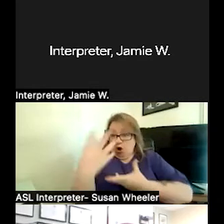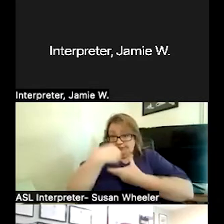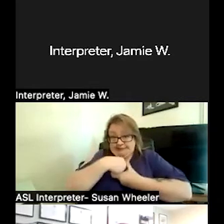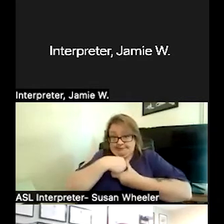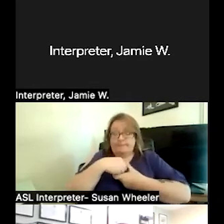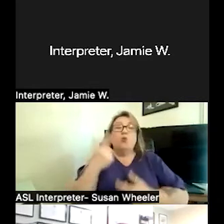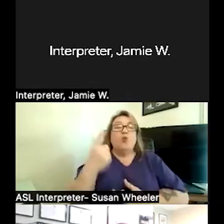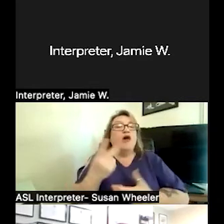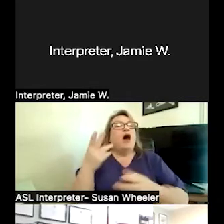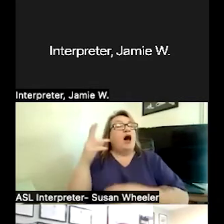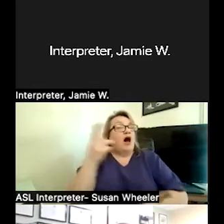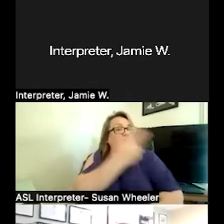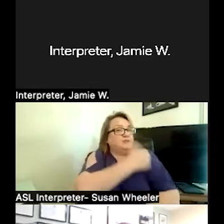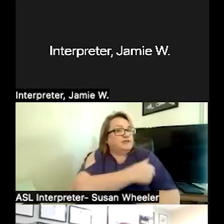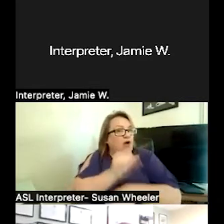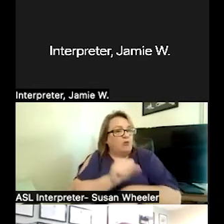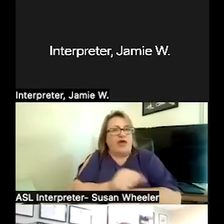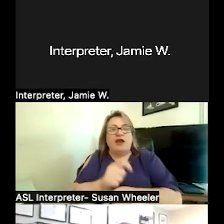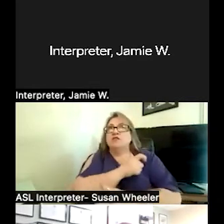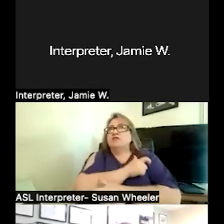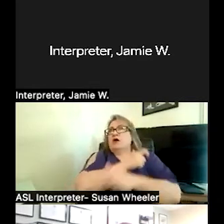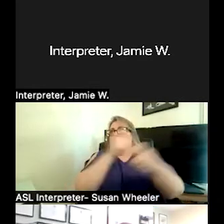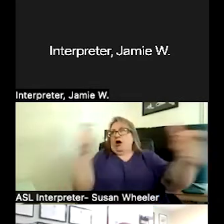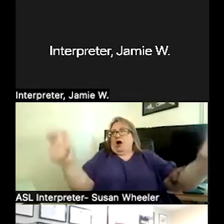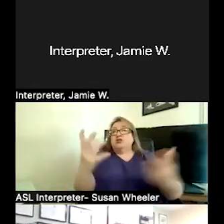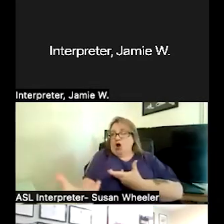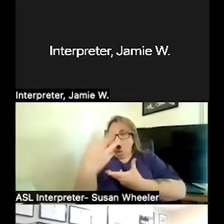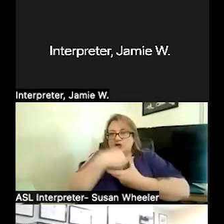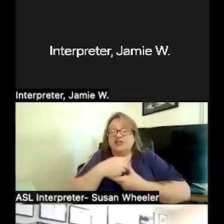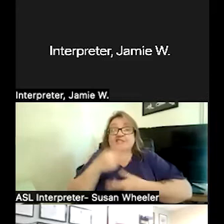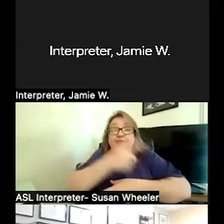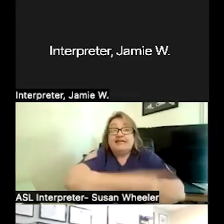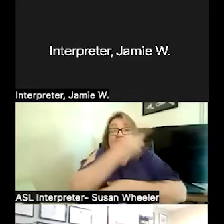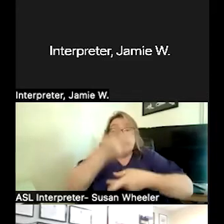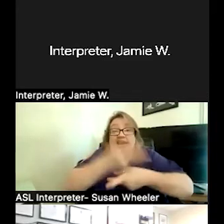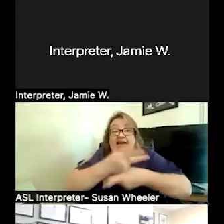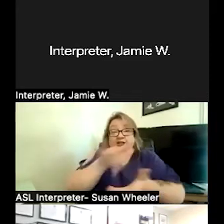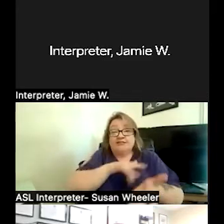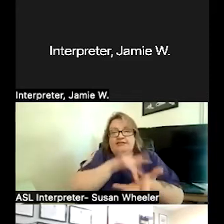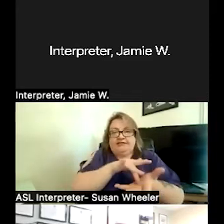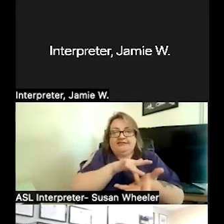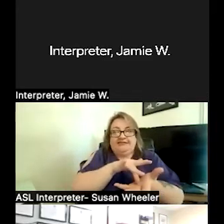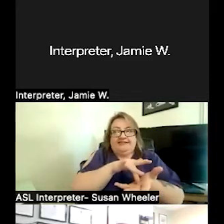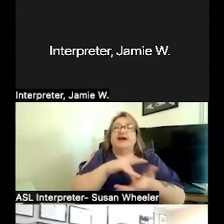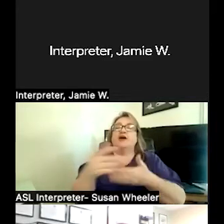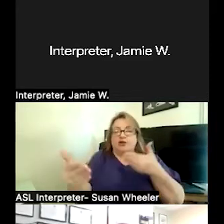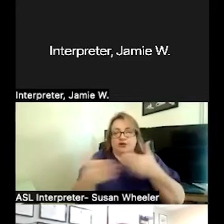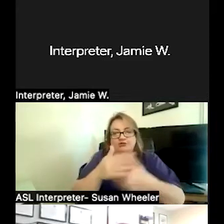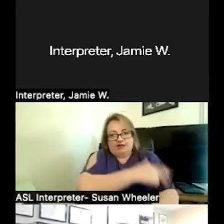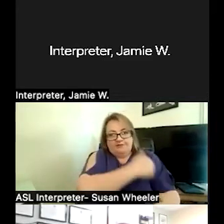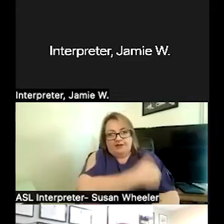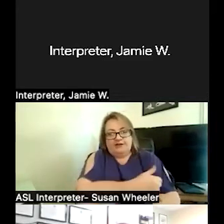the hospitals I worked at had a very large autism daycare center very close to the hospital. And we actually